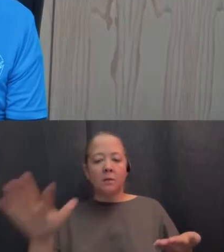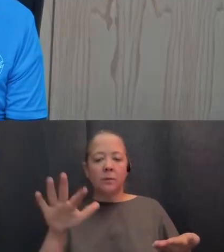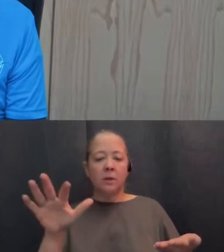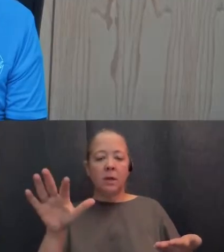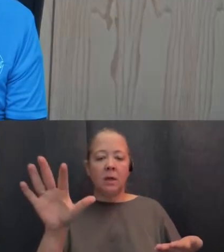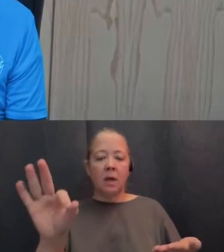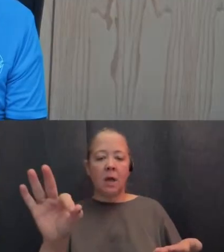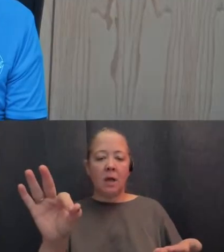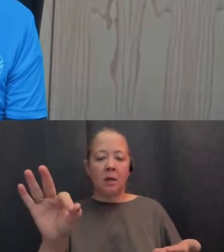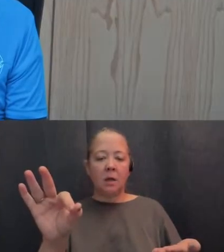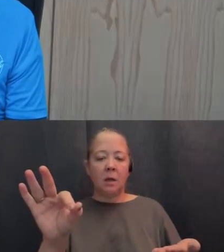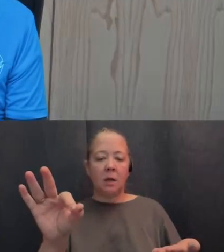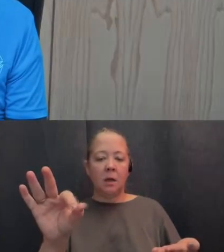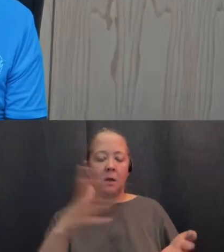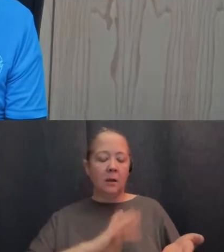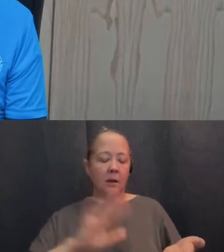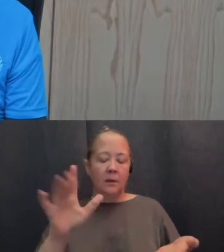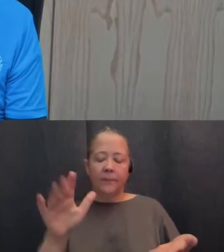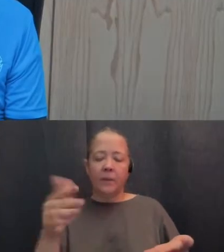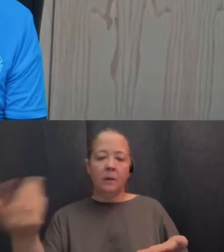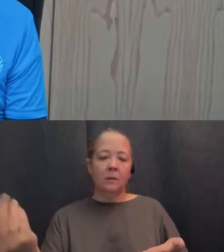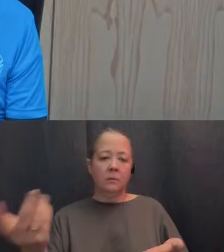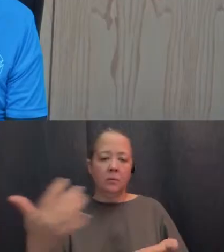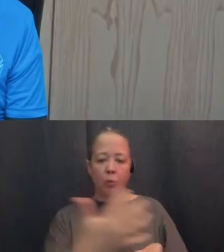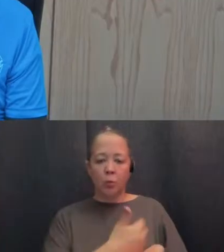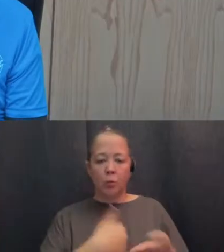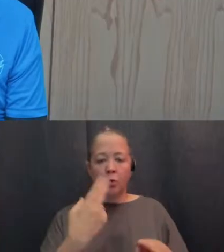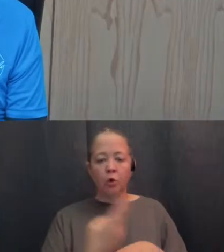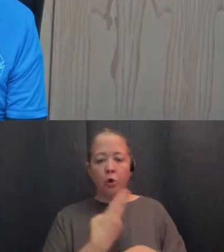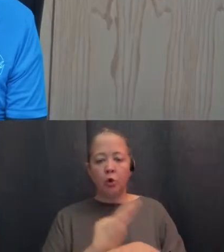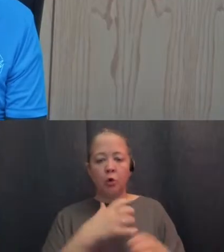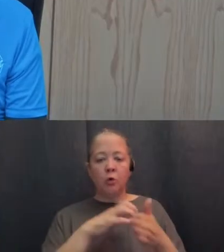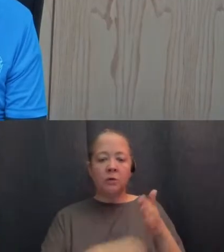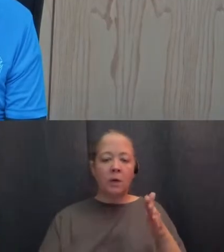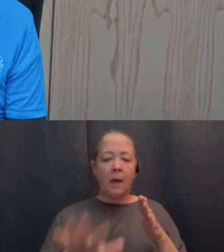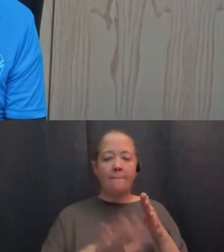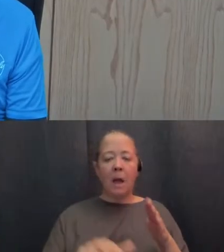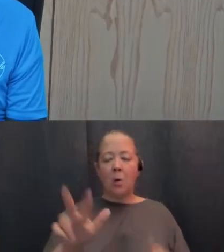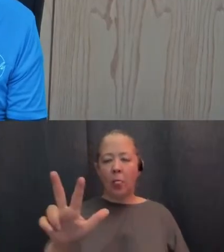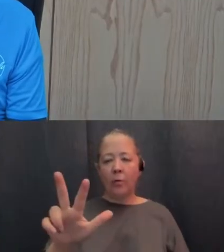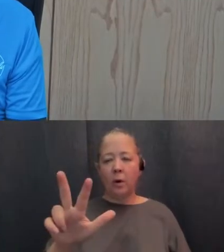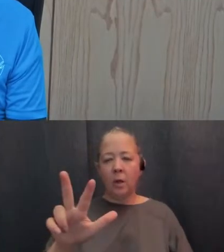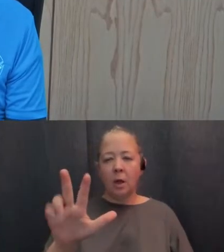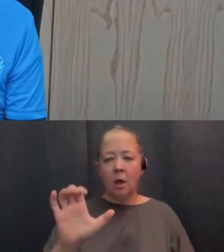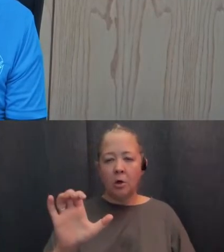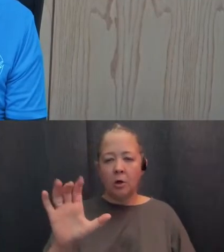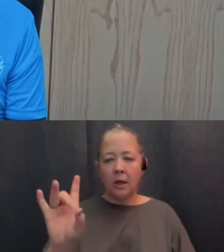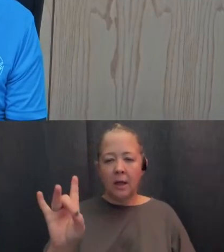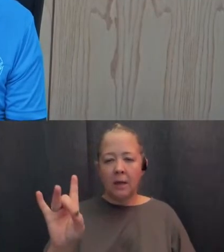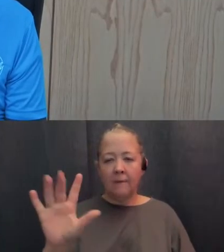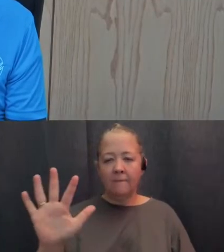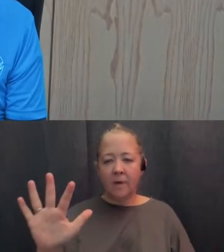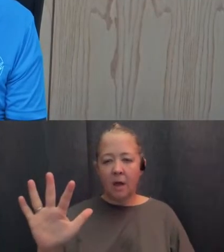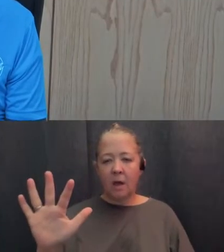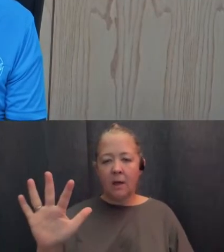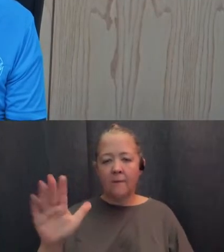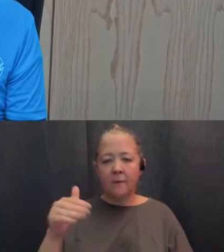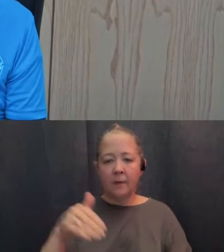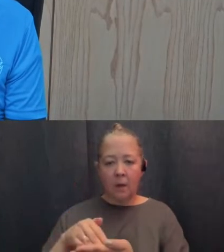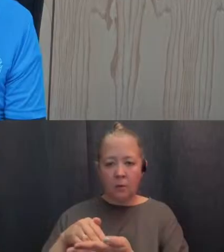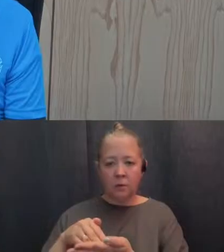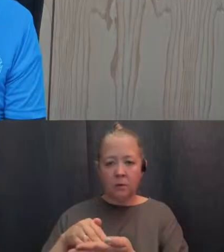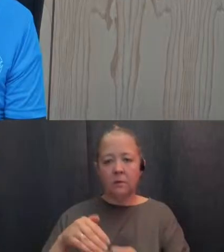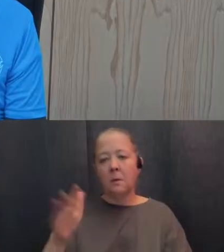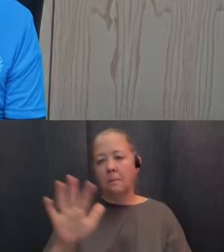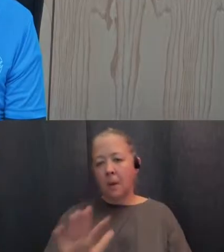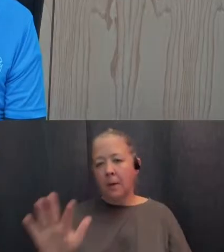a half left in the fiscal year, but we're probably going to dig into that fund balance about $385 390. That's a big chunk, and